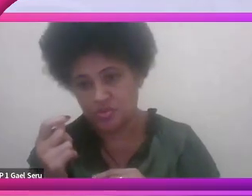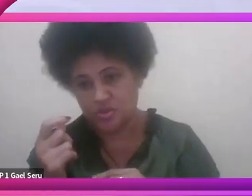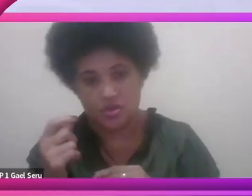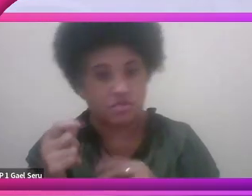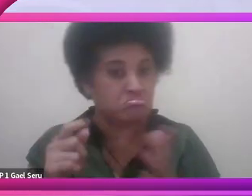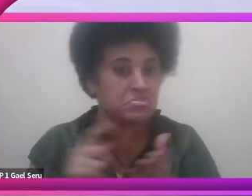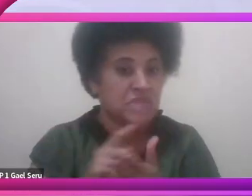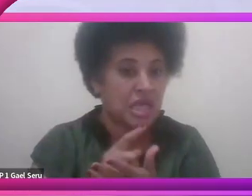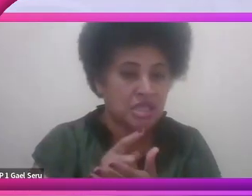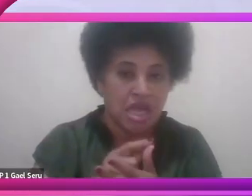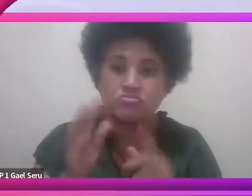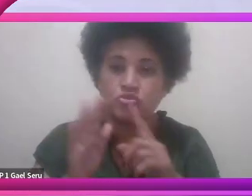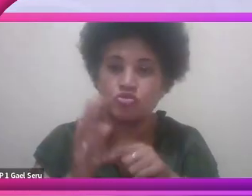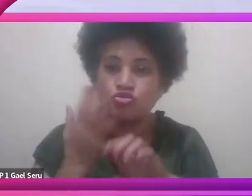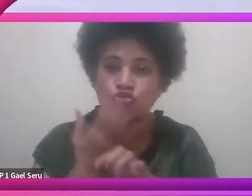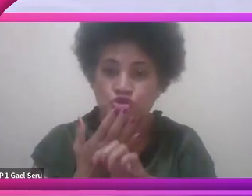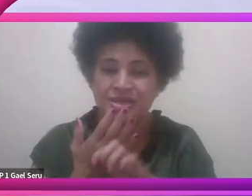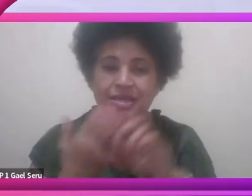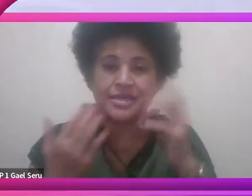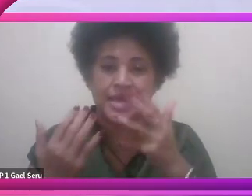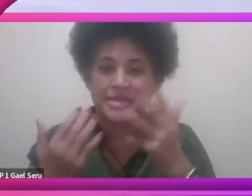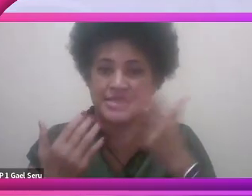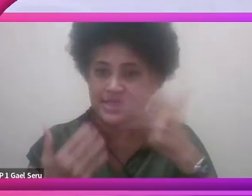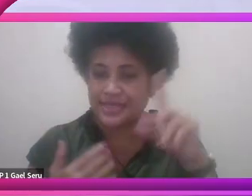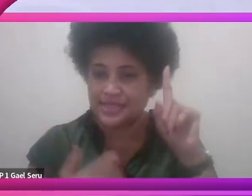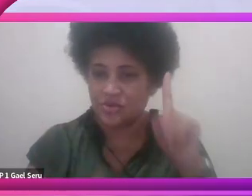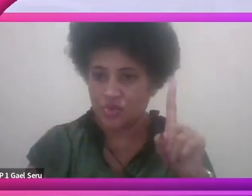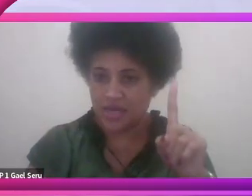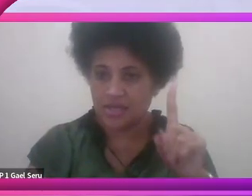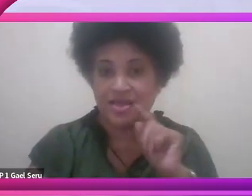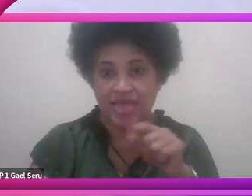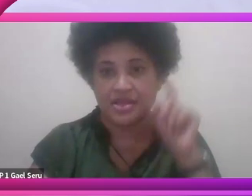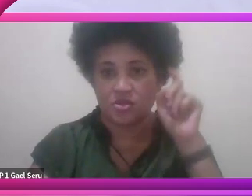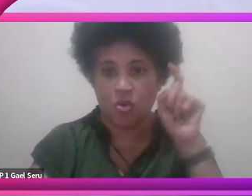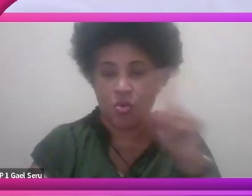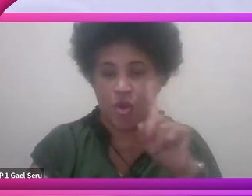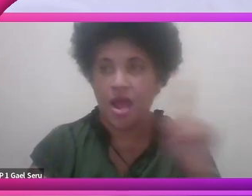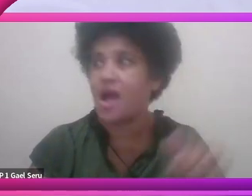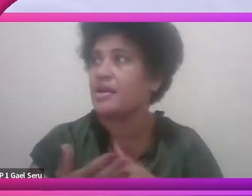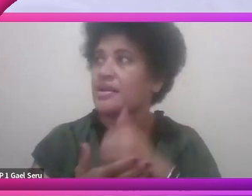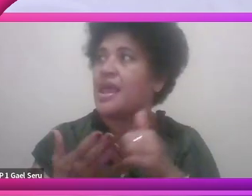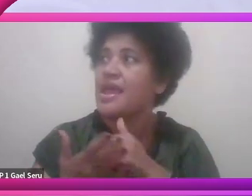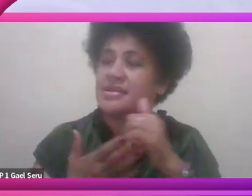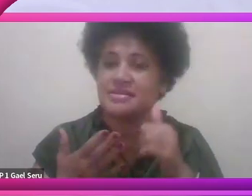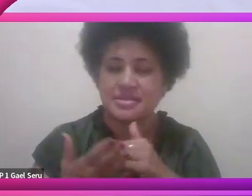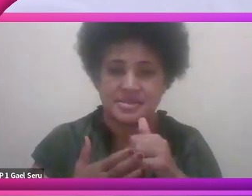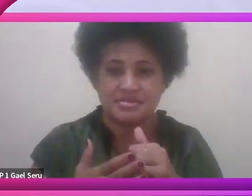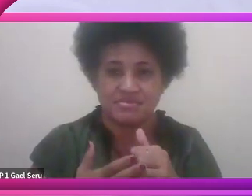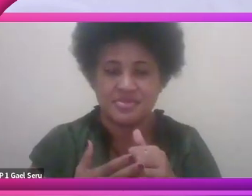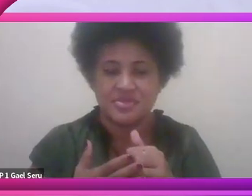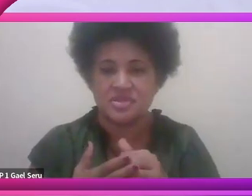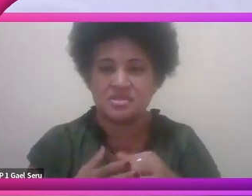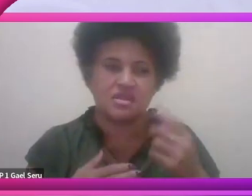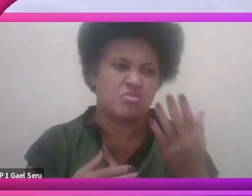June 1991 that publicly say that disease called AIDS. Before they call something else, they call like